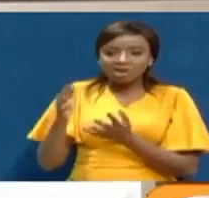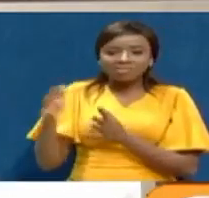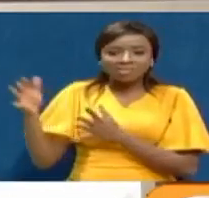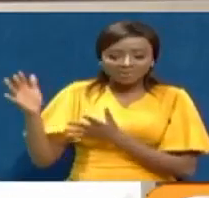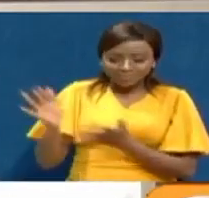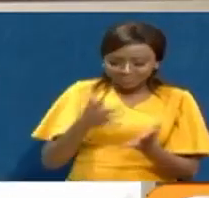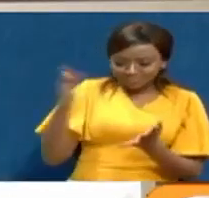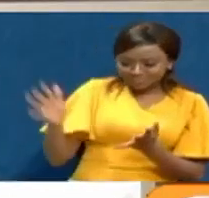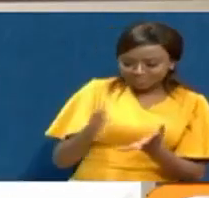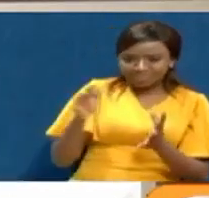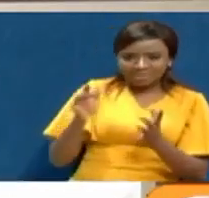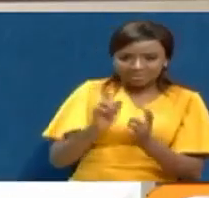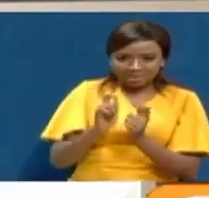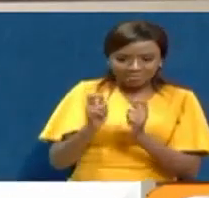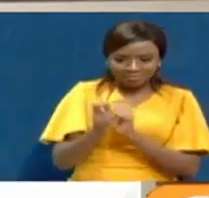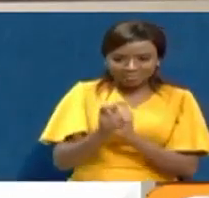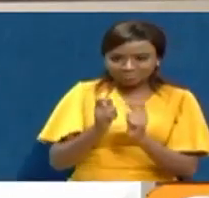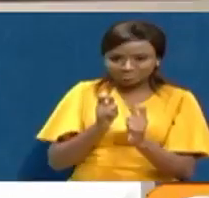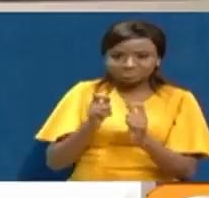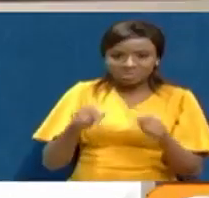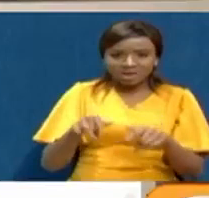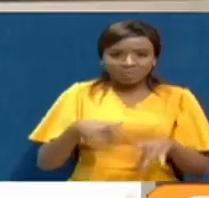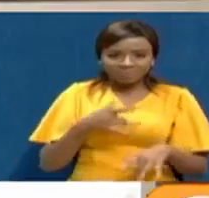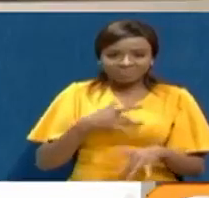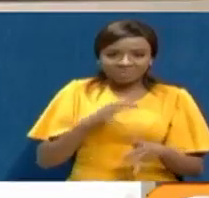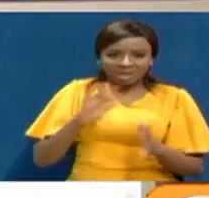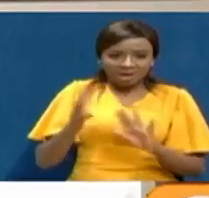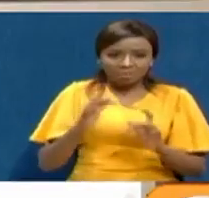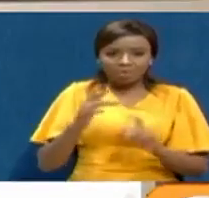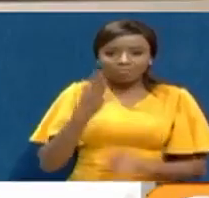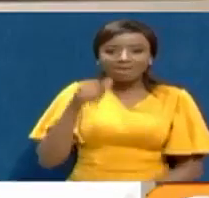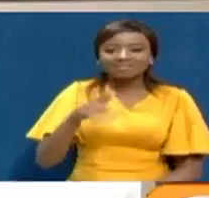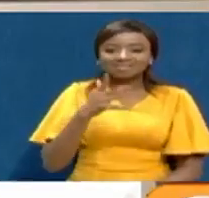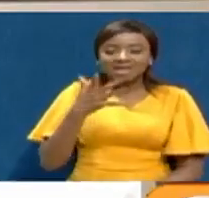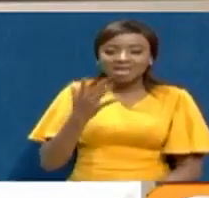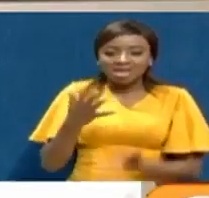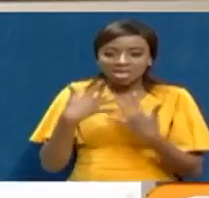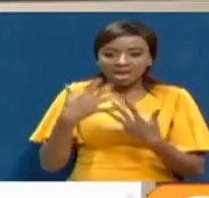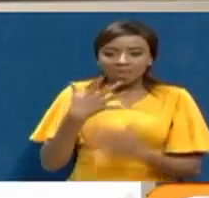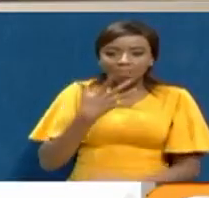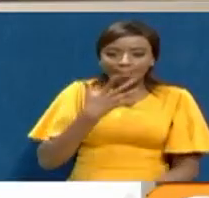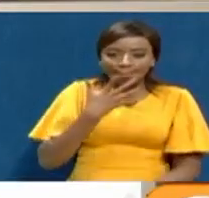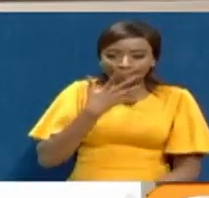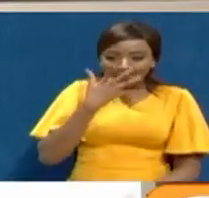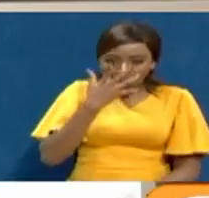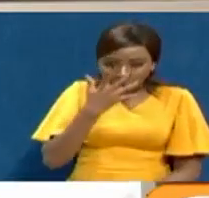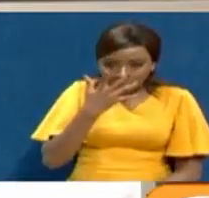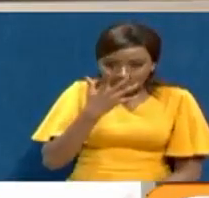is what we are seeing currently. And since this air is warm, it is trying to displace the cold